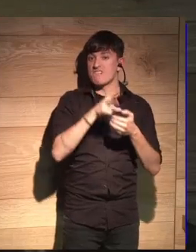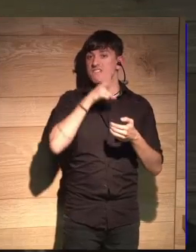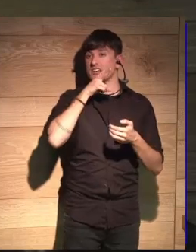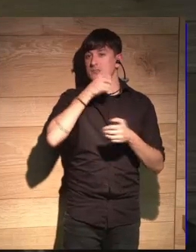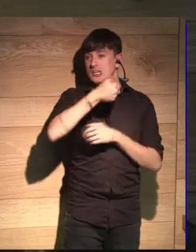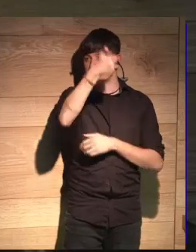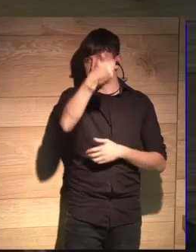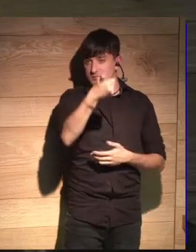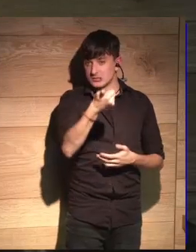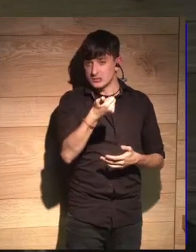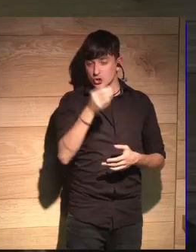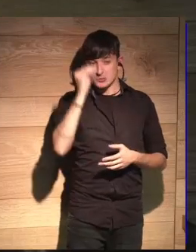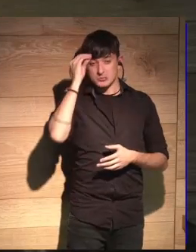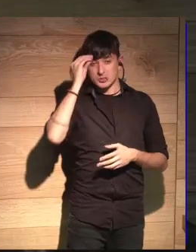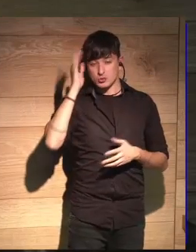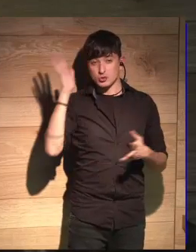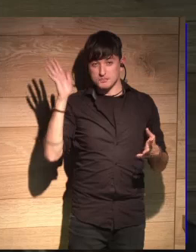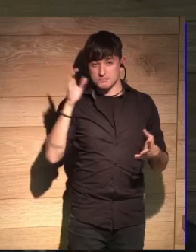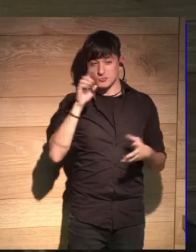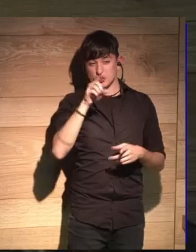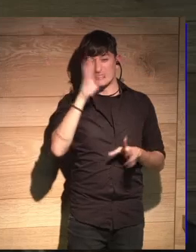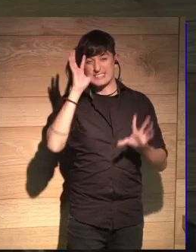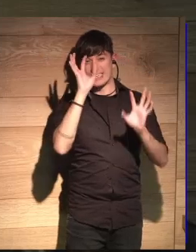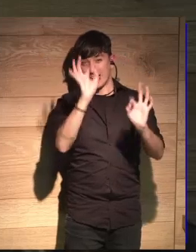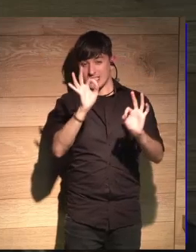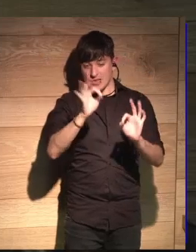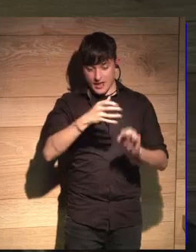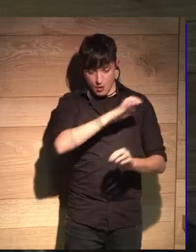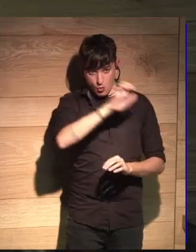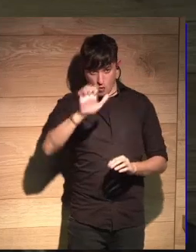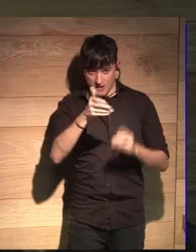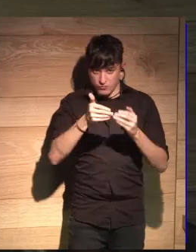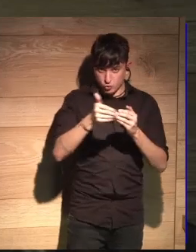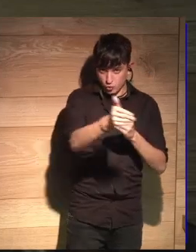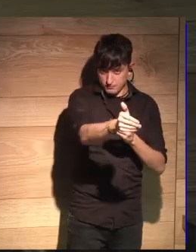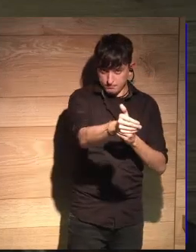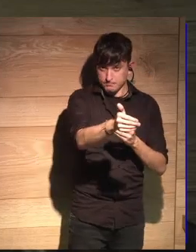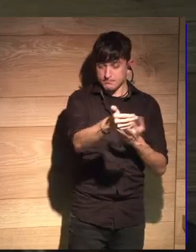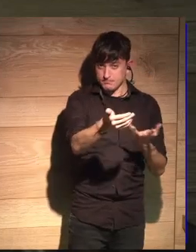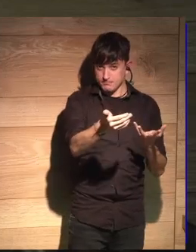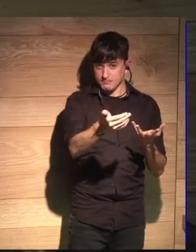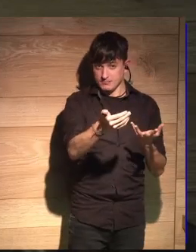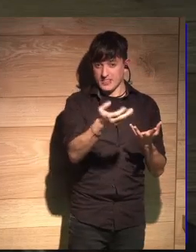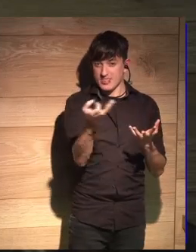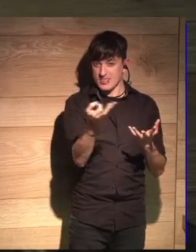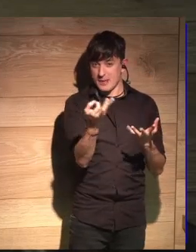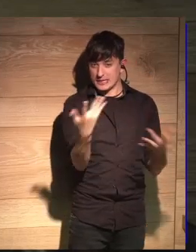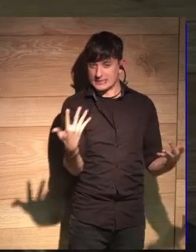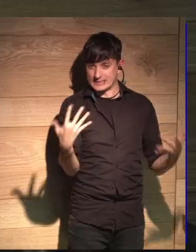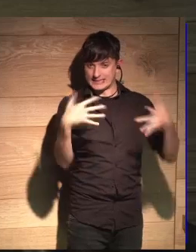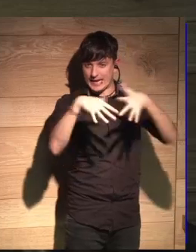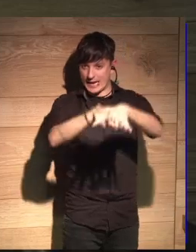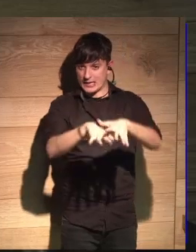wonder, do you think that the future of Europe is integrating ourselves like you did in the United States and becoming